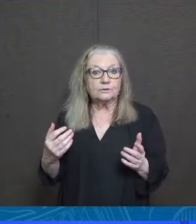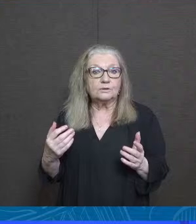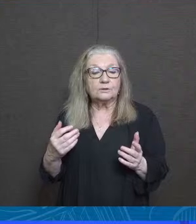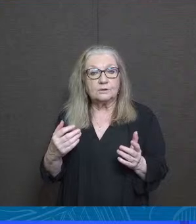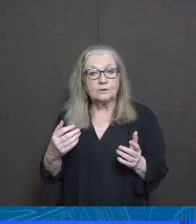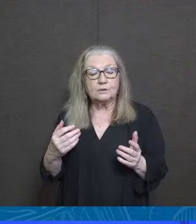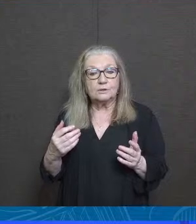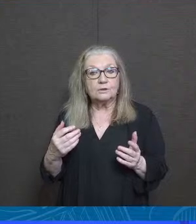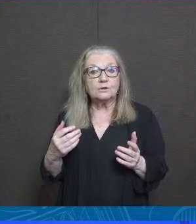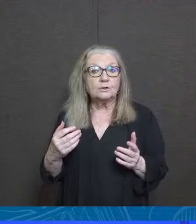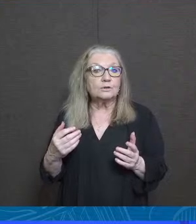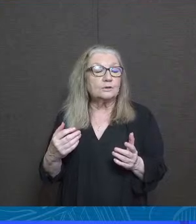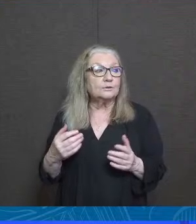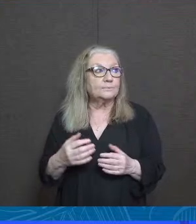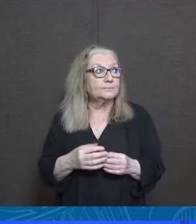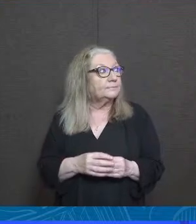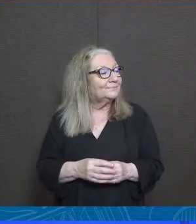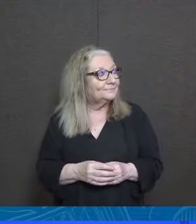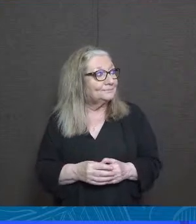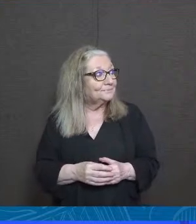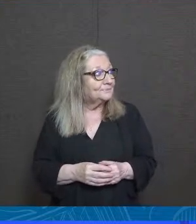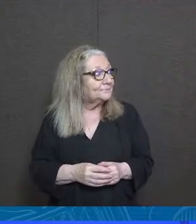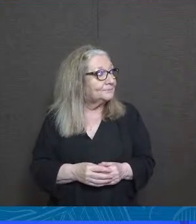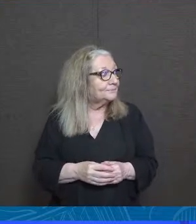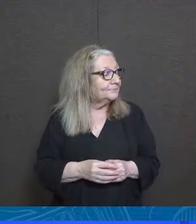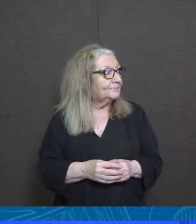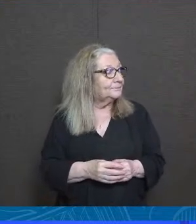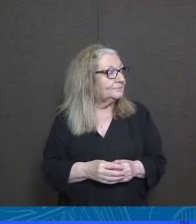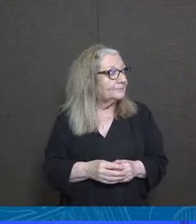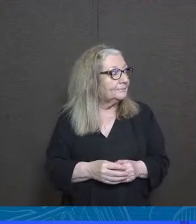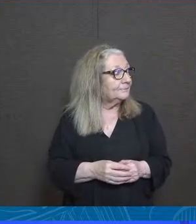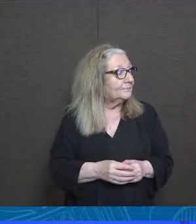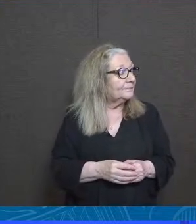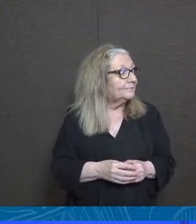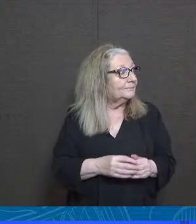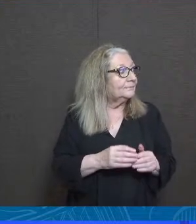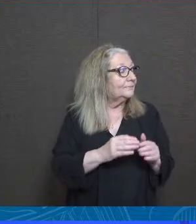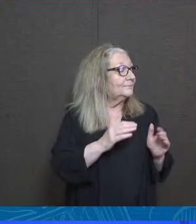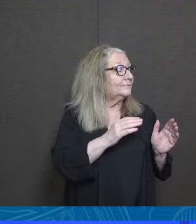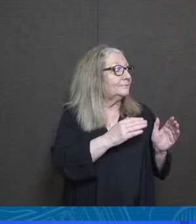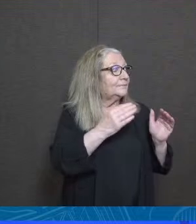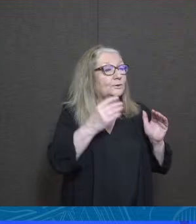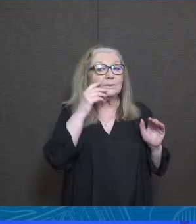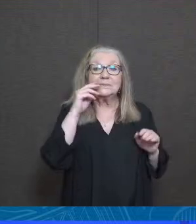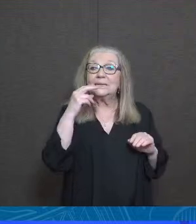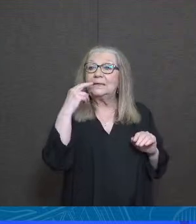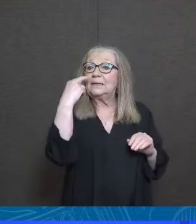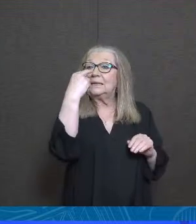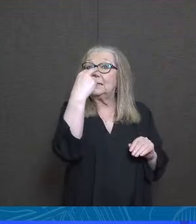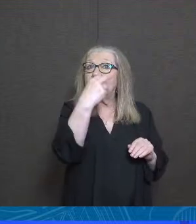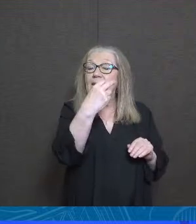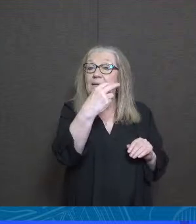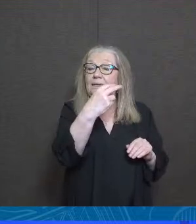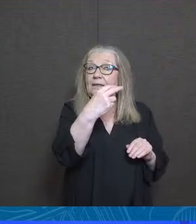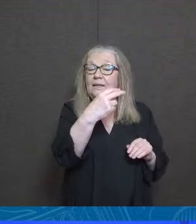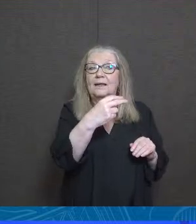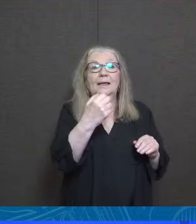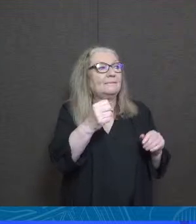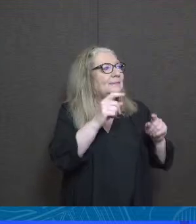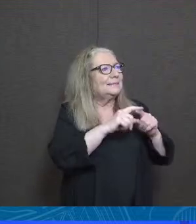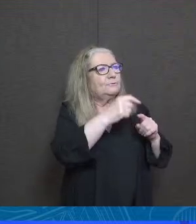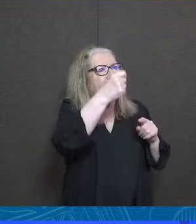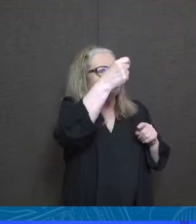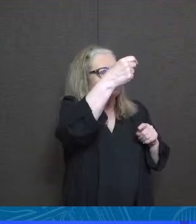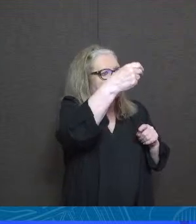pointer. Let's see. Oops. Here at this side, you can see different types